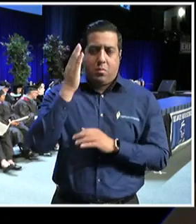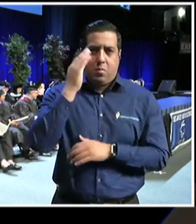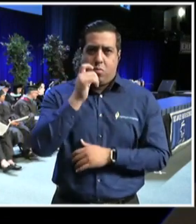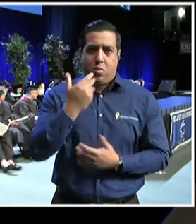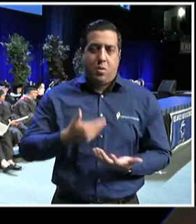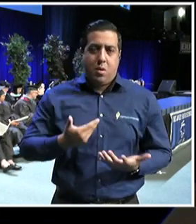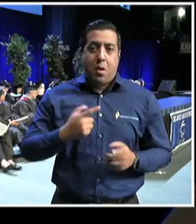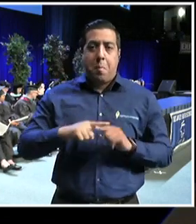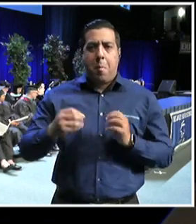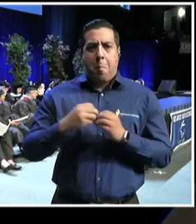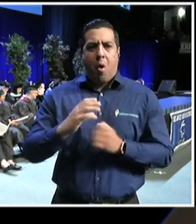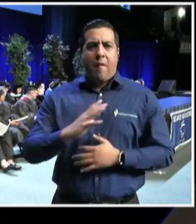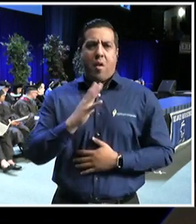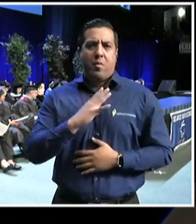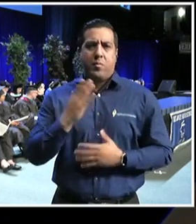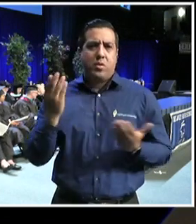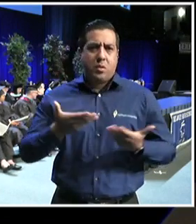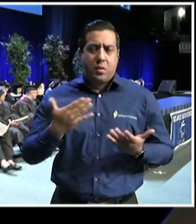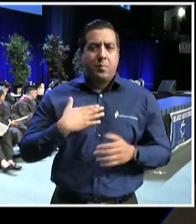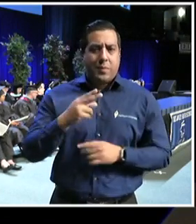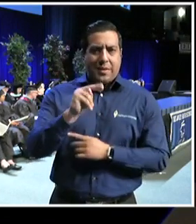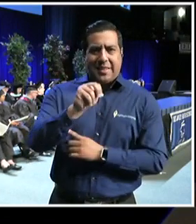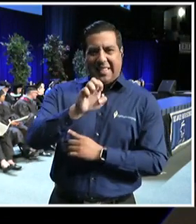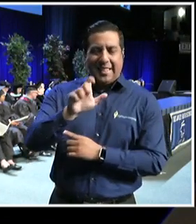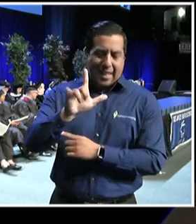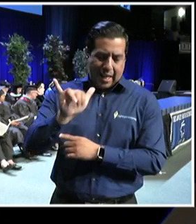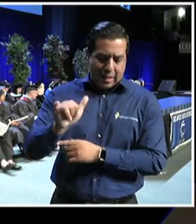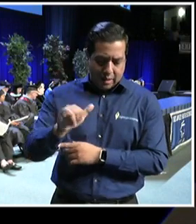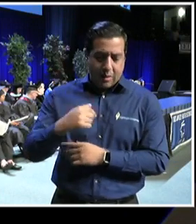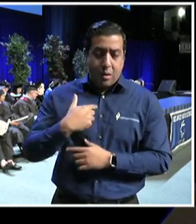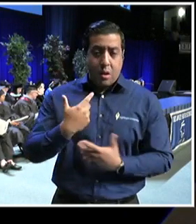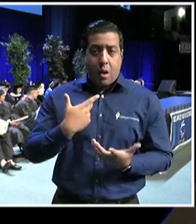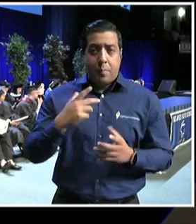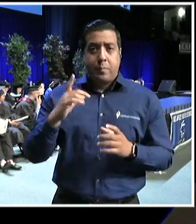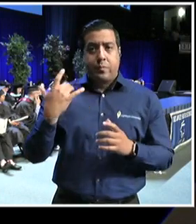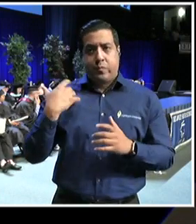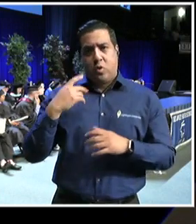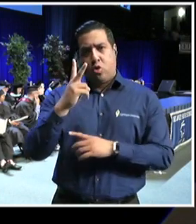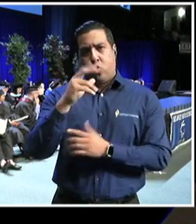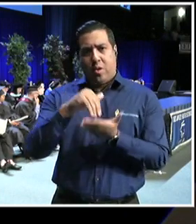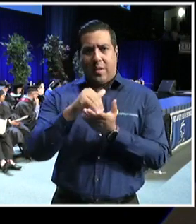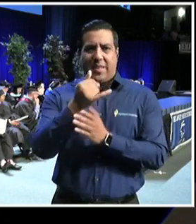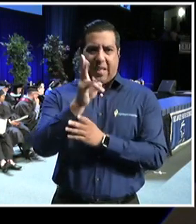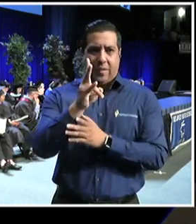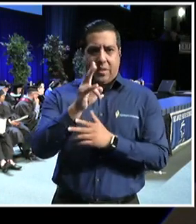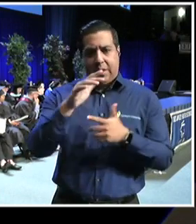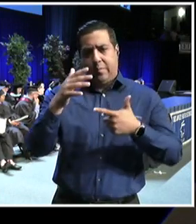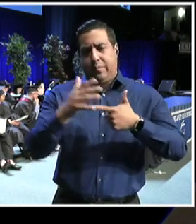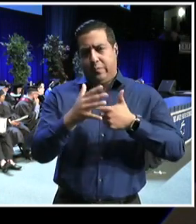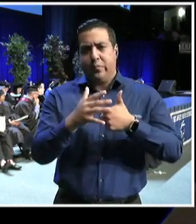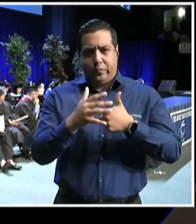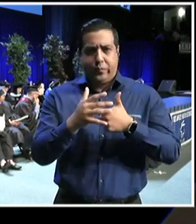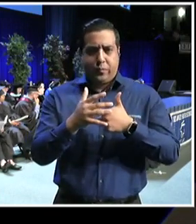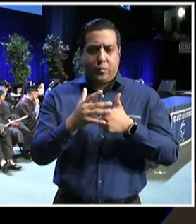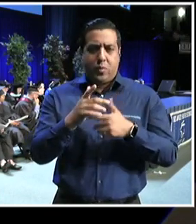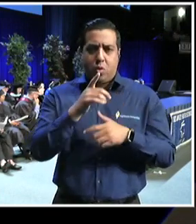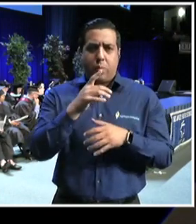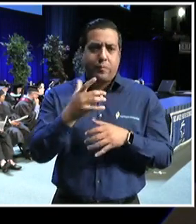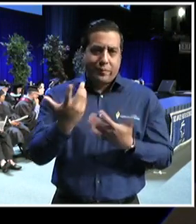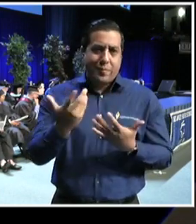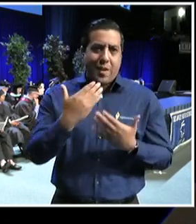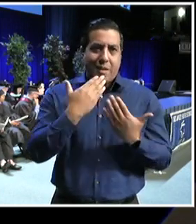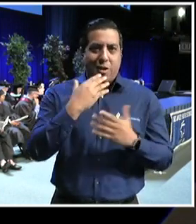more formal introduction, my name is Nellie Canales, and I am Dekaney's 2017 salutatorian. Thank